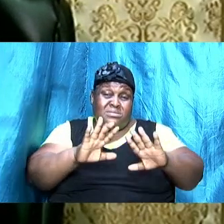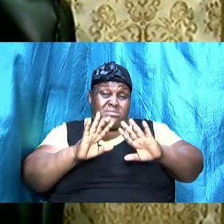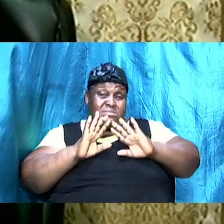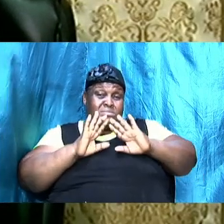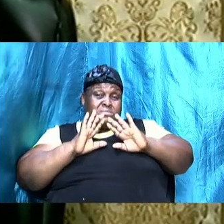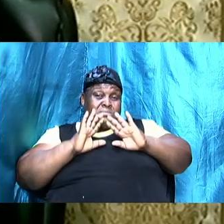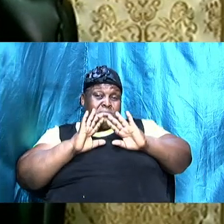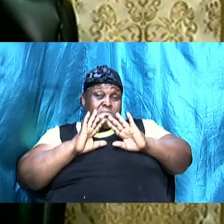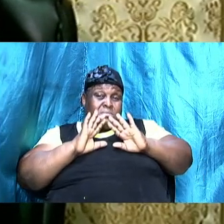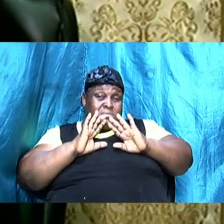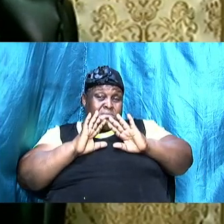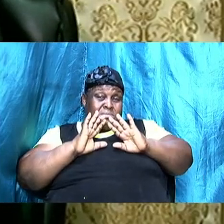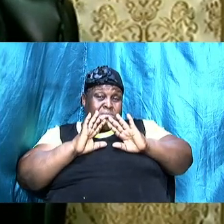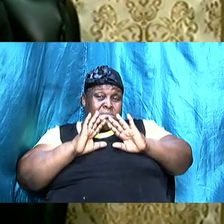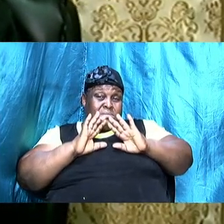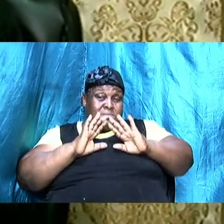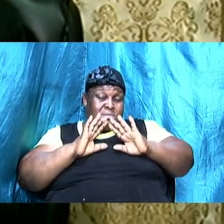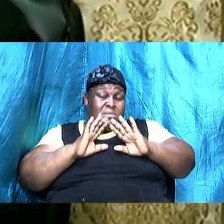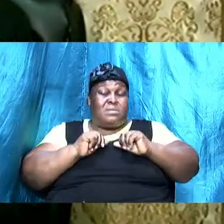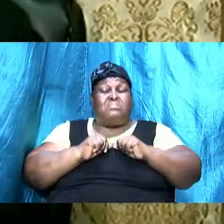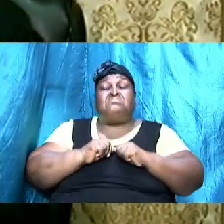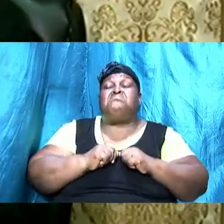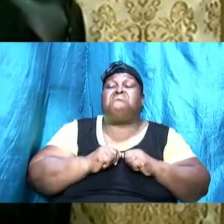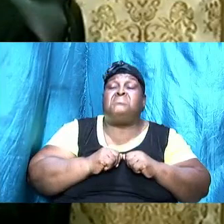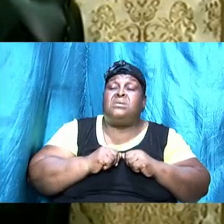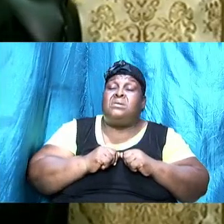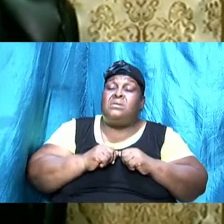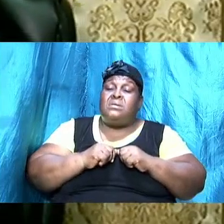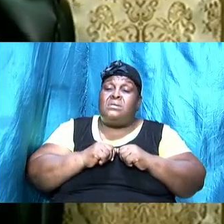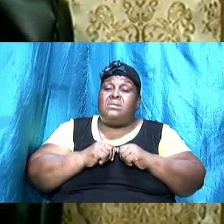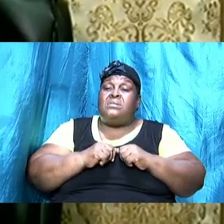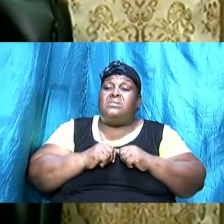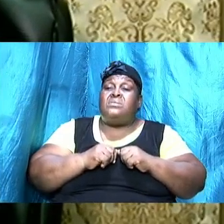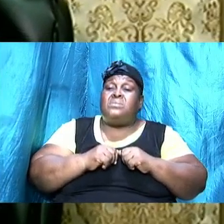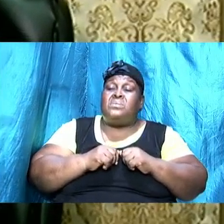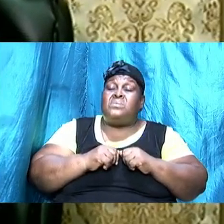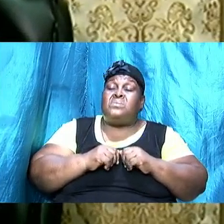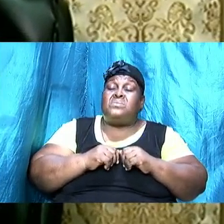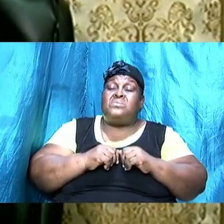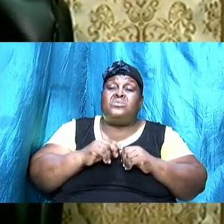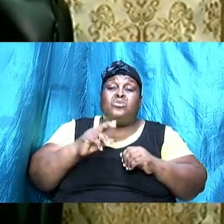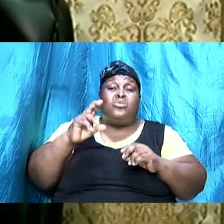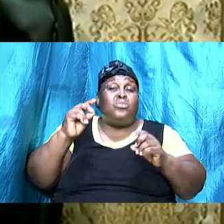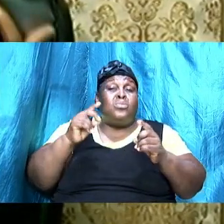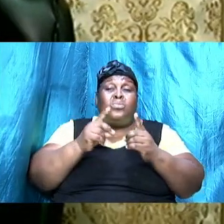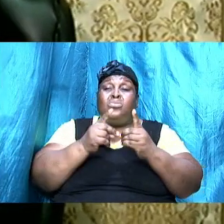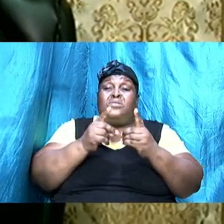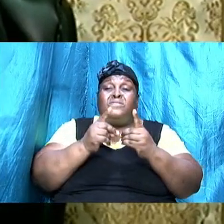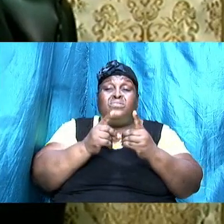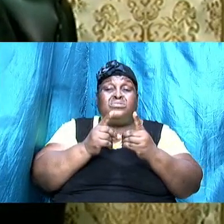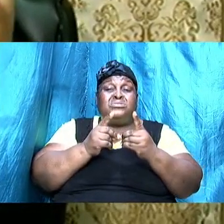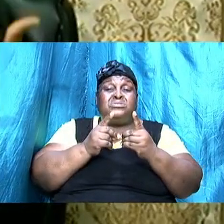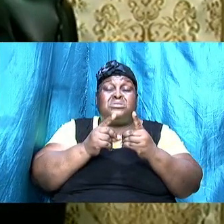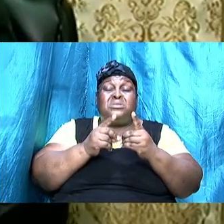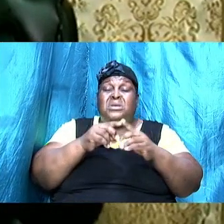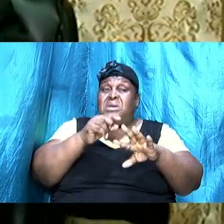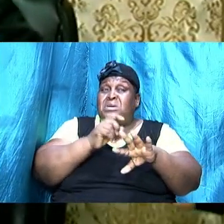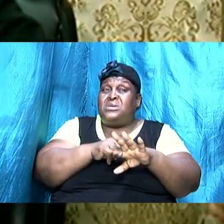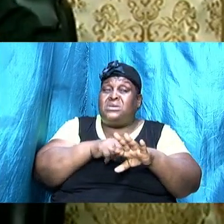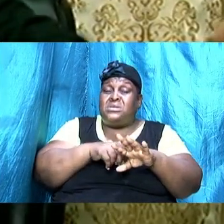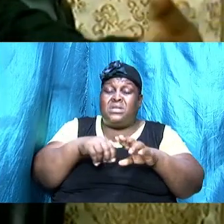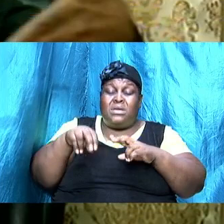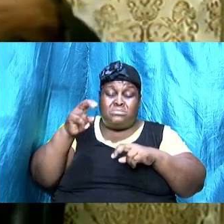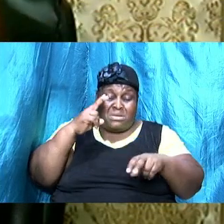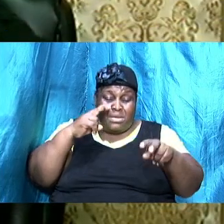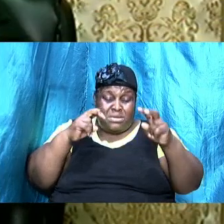can be breathing space, so that there can be, you know, a time to assess, reassess,